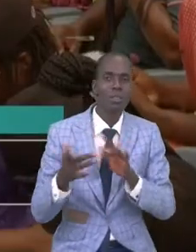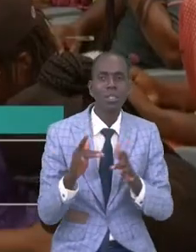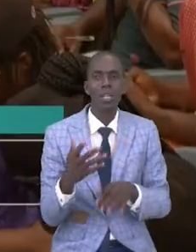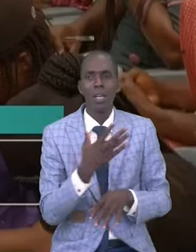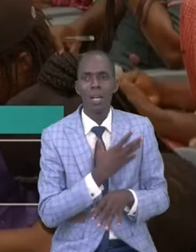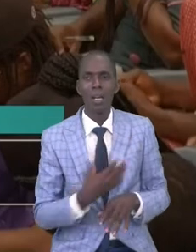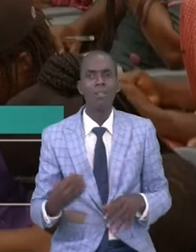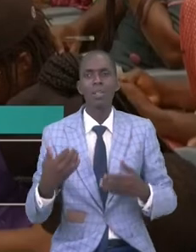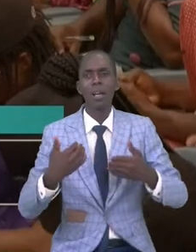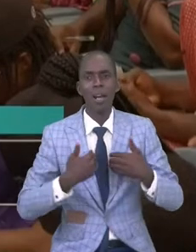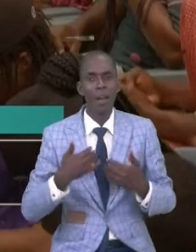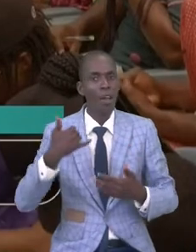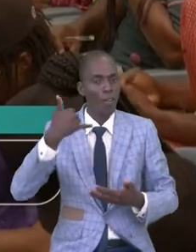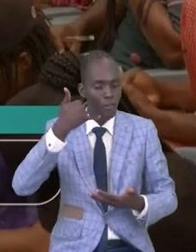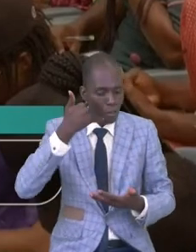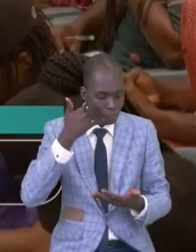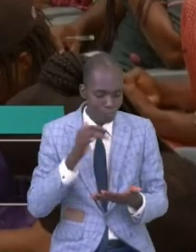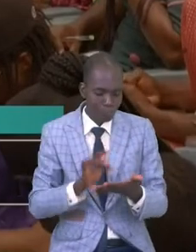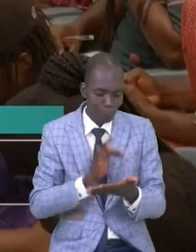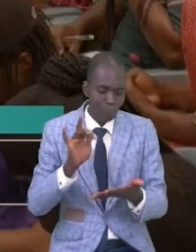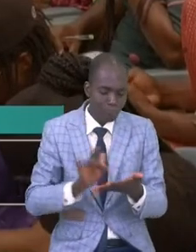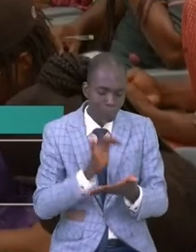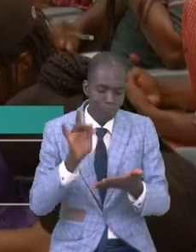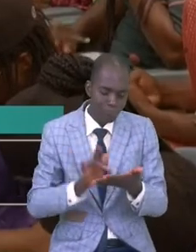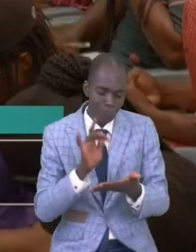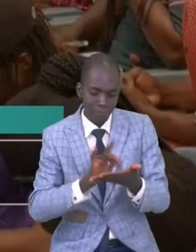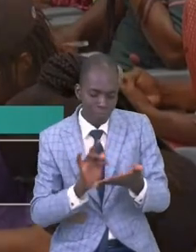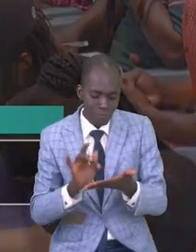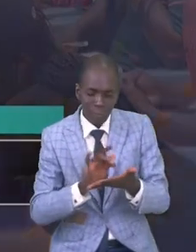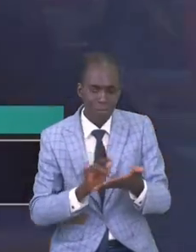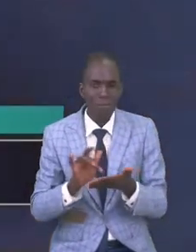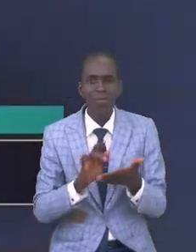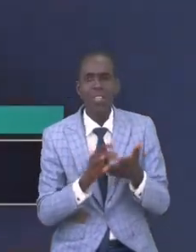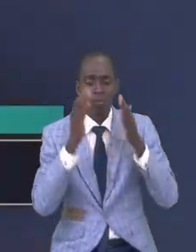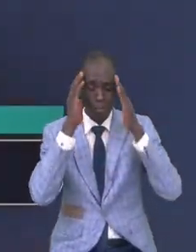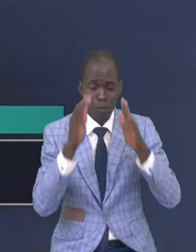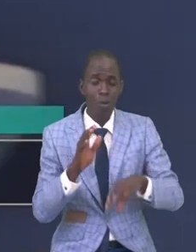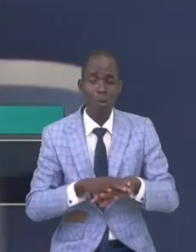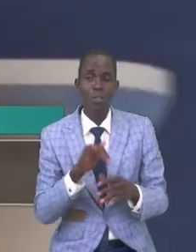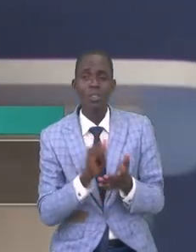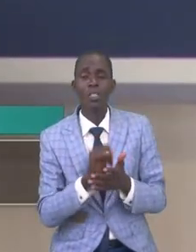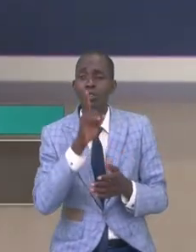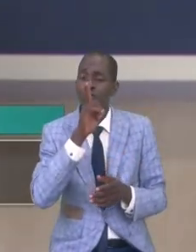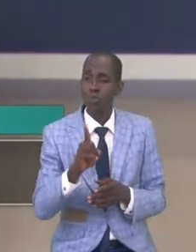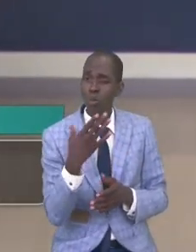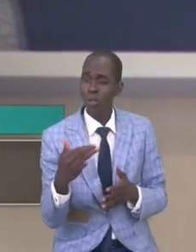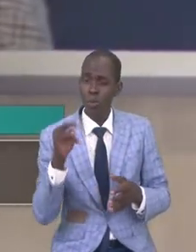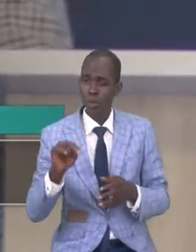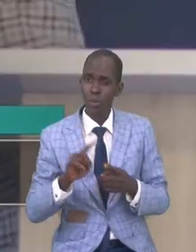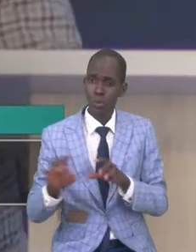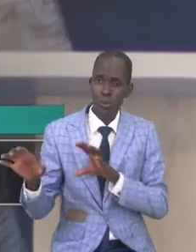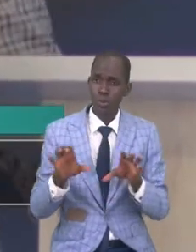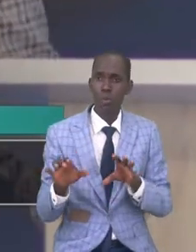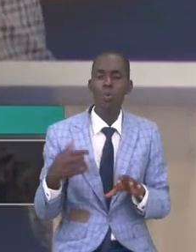phone everywhere, and we're scrolling and we're looking, and the real thing we need to do, we have the